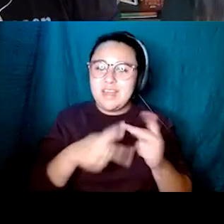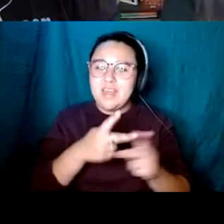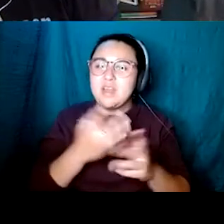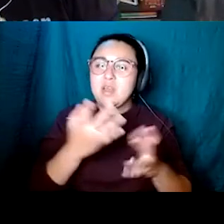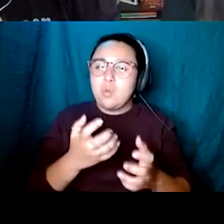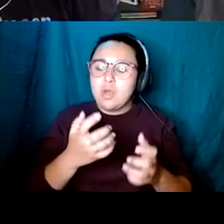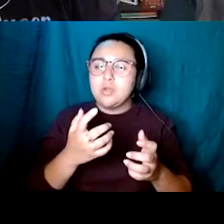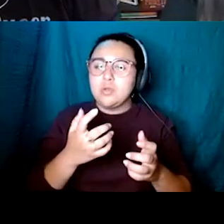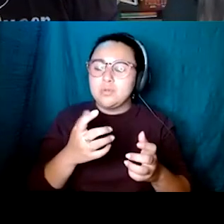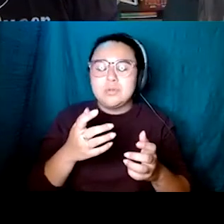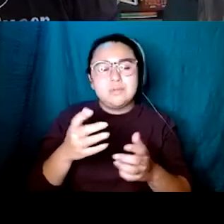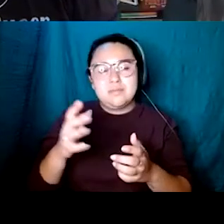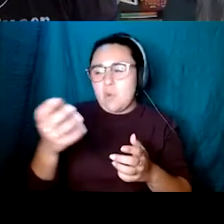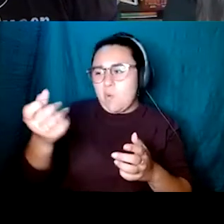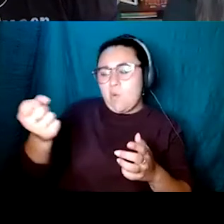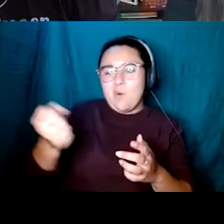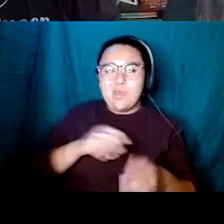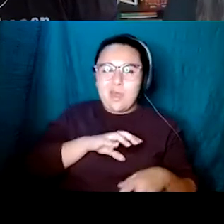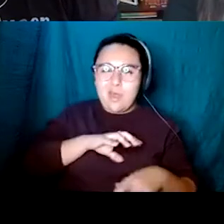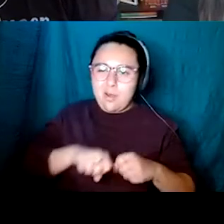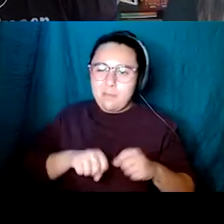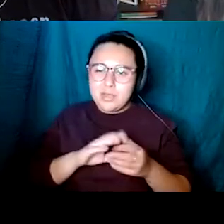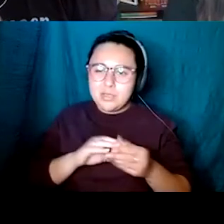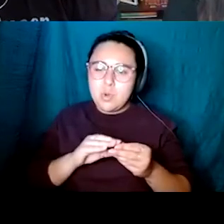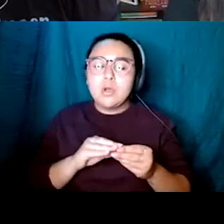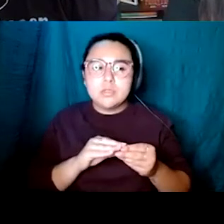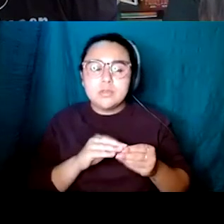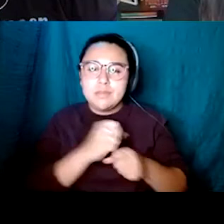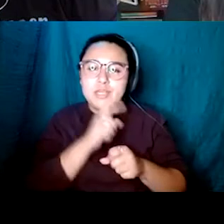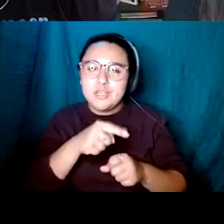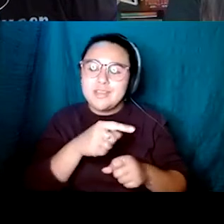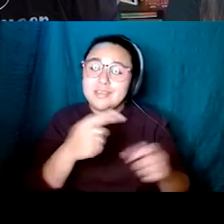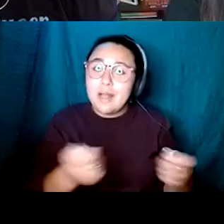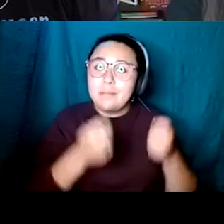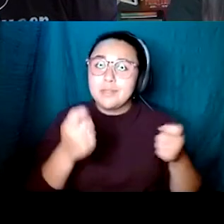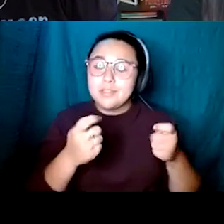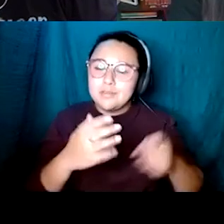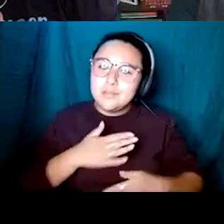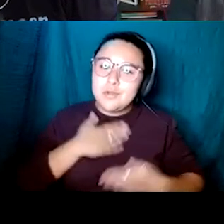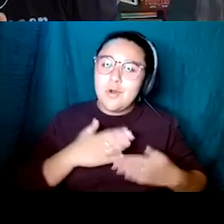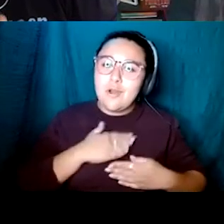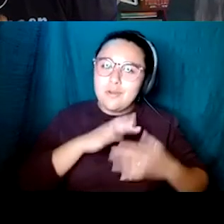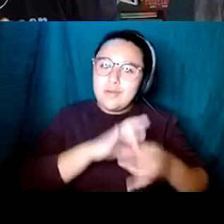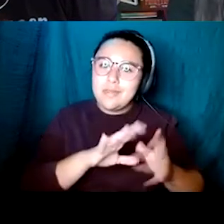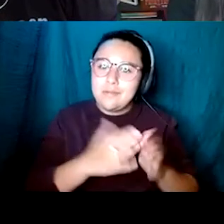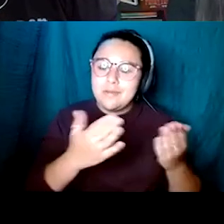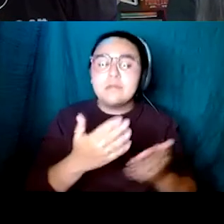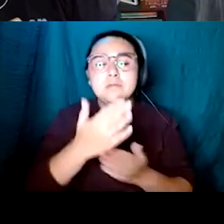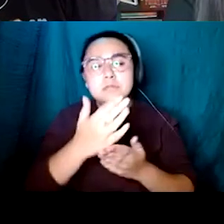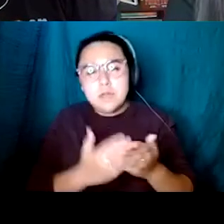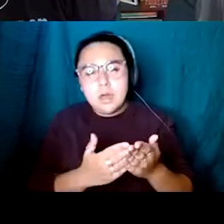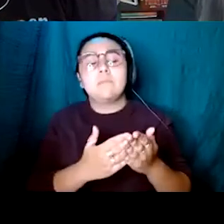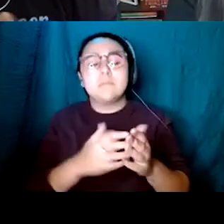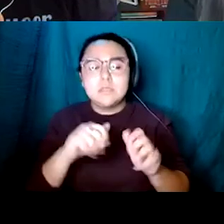a celebration. So I think, you know, there's a lot of joy around the book, even though there's, you know, there's still some difficult